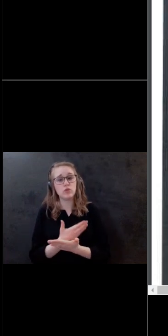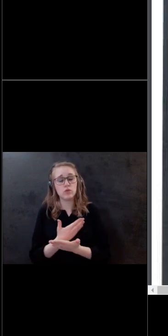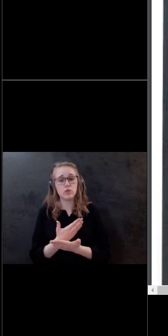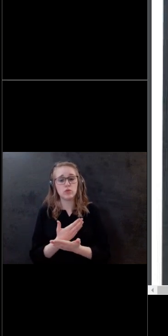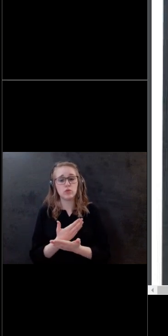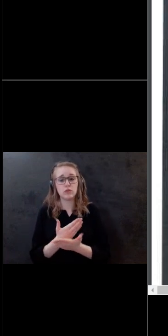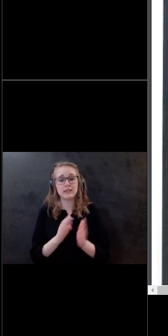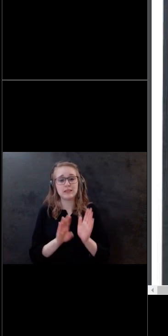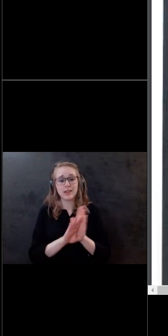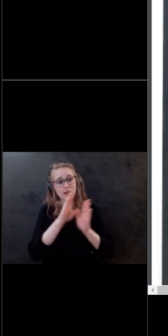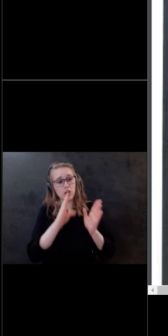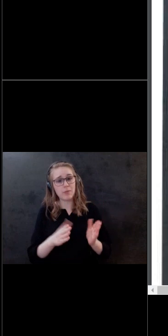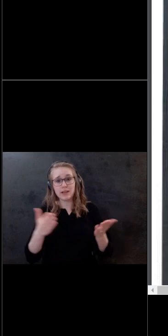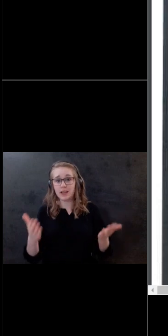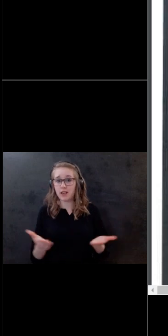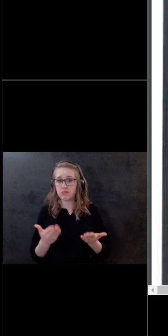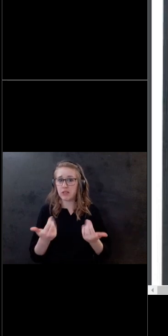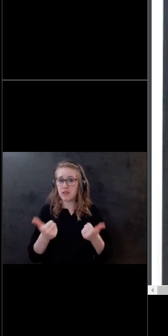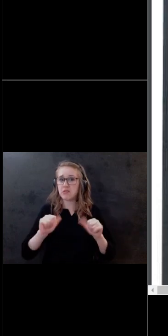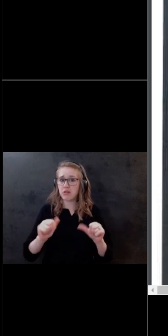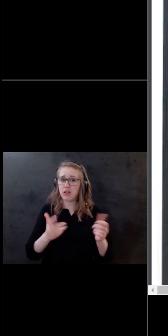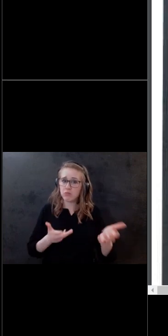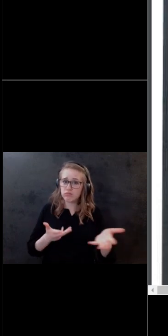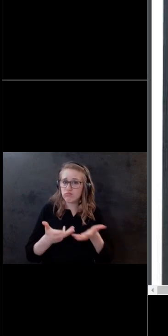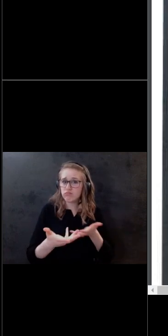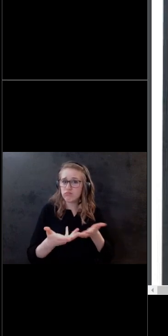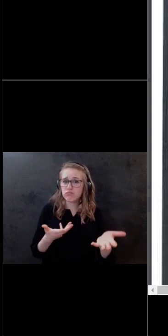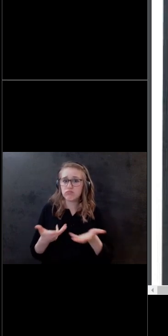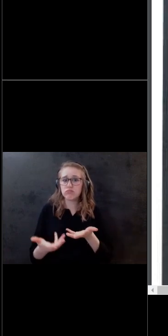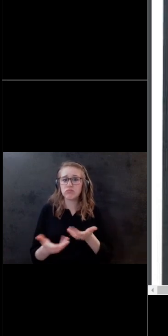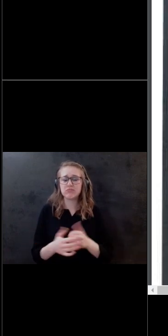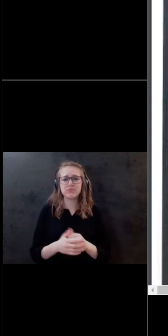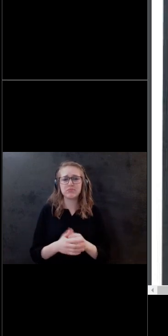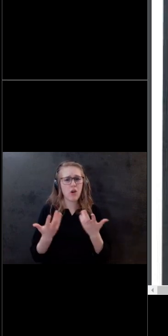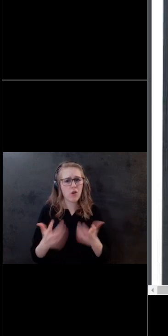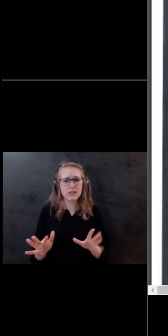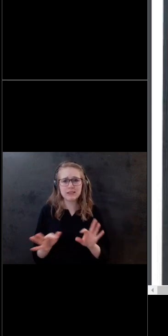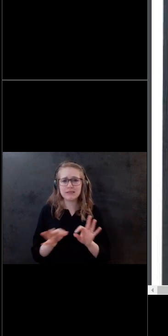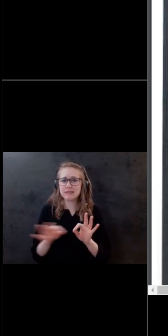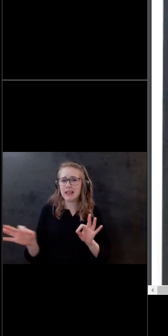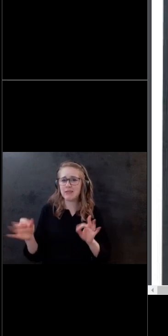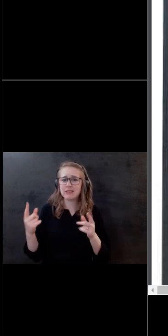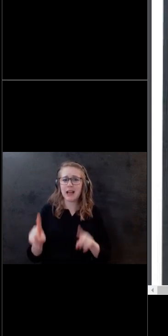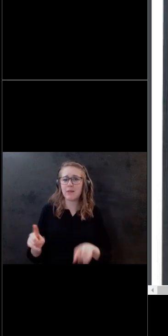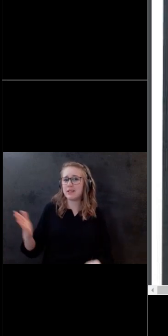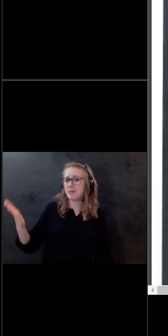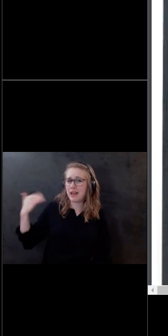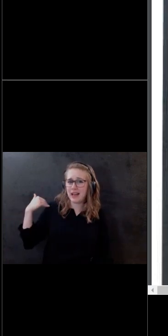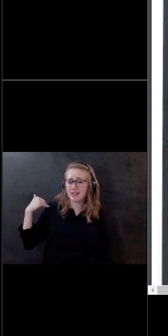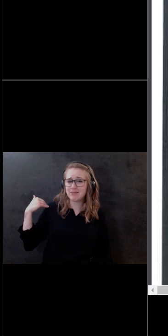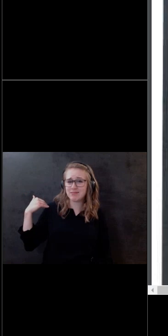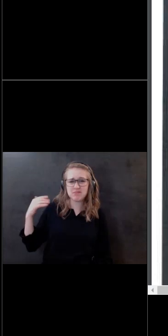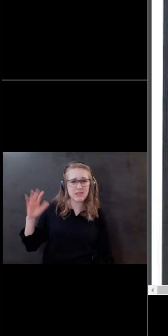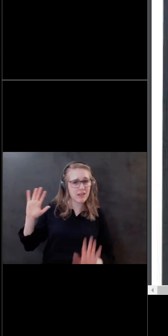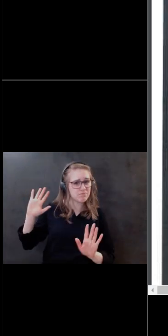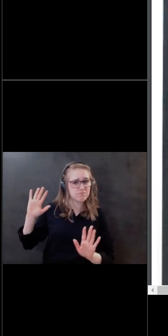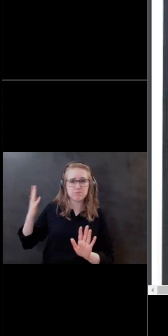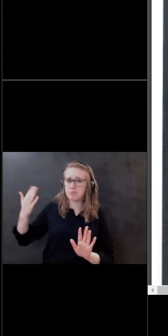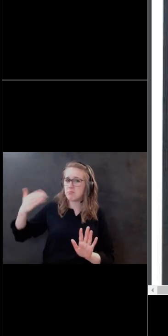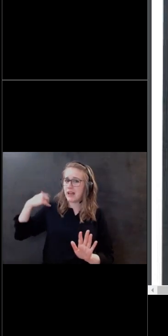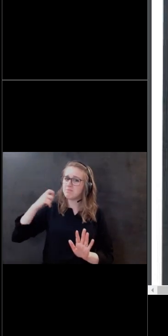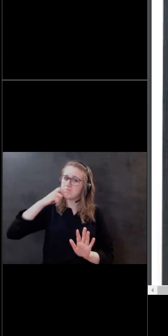developer here that I would like to try to work with. It has already been stated what has happened in the past. Is in the past. It was